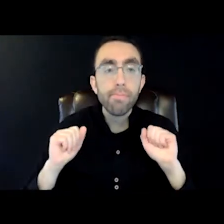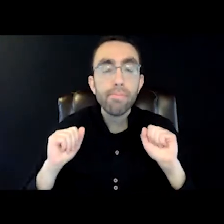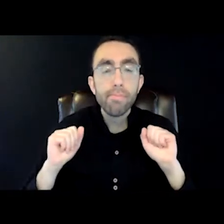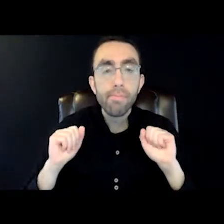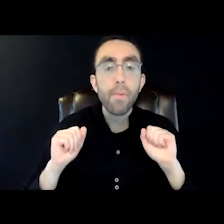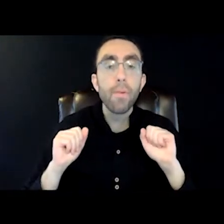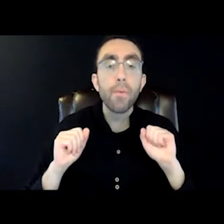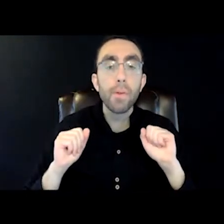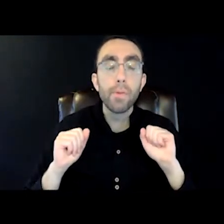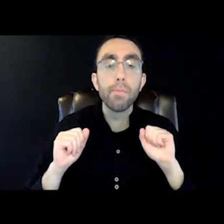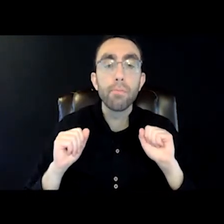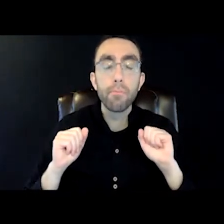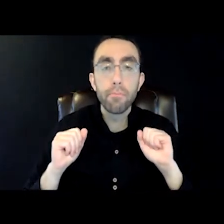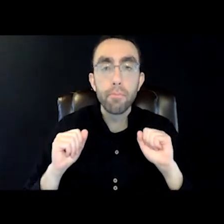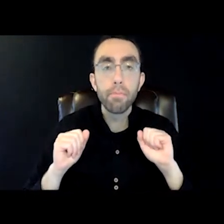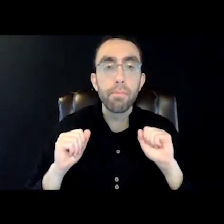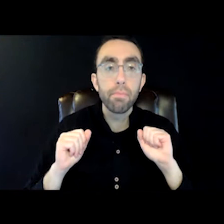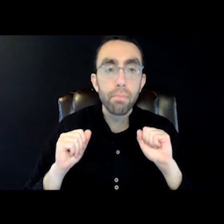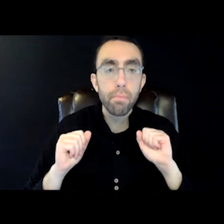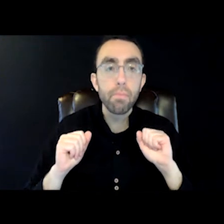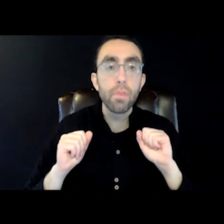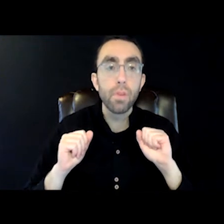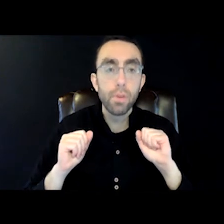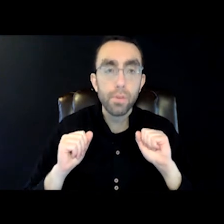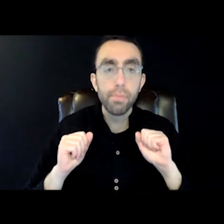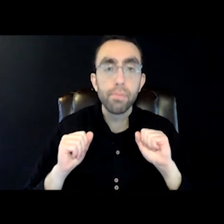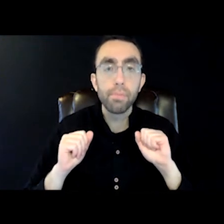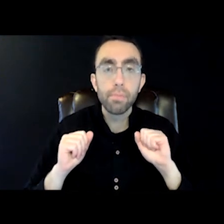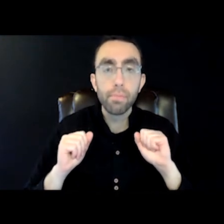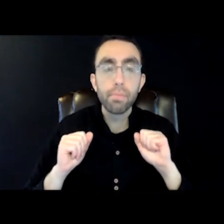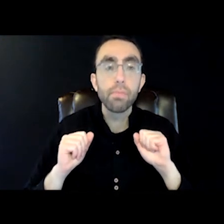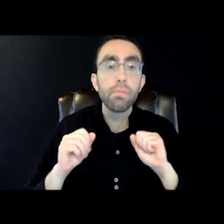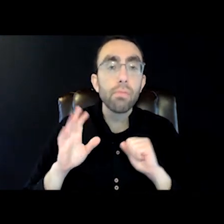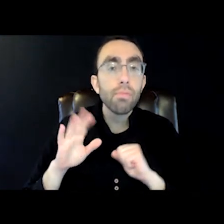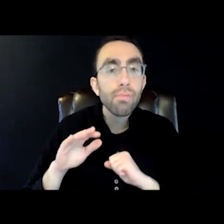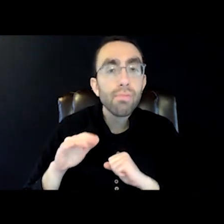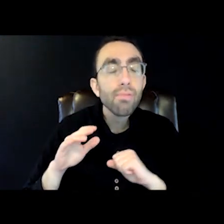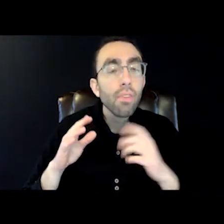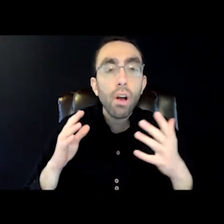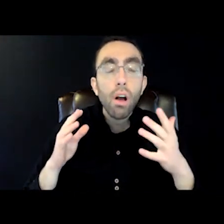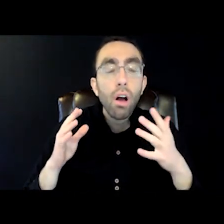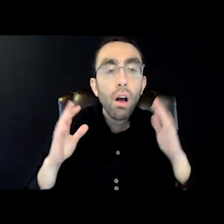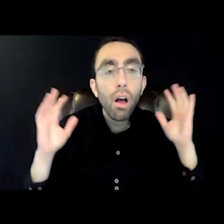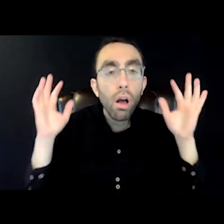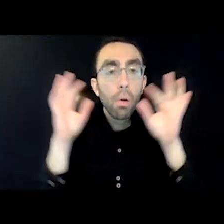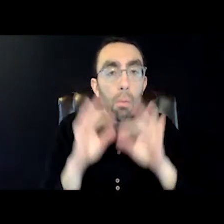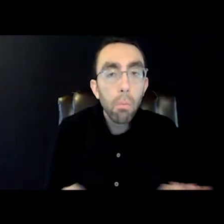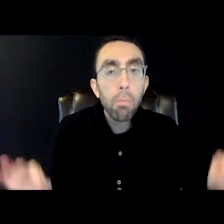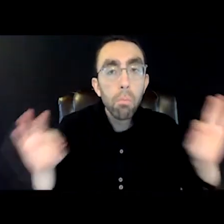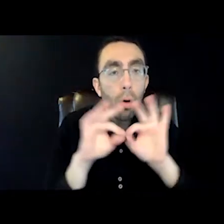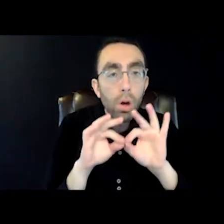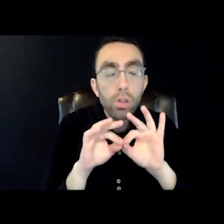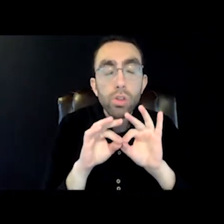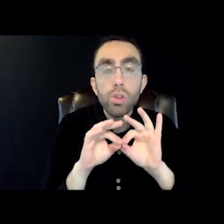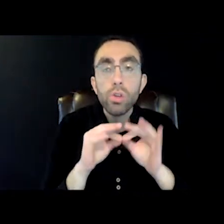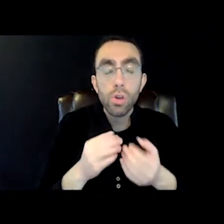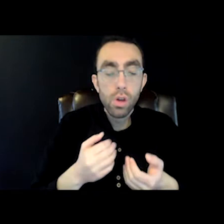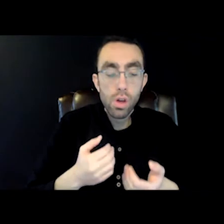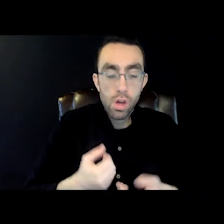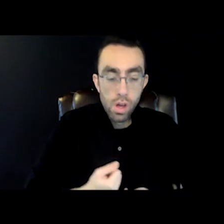one of the things that we think about is it's so important to cultivate hope in this space.